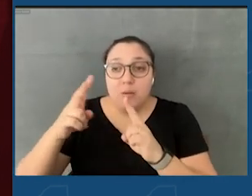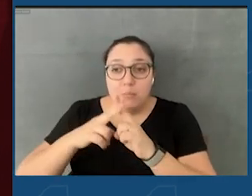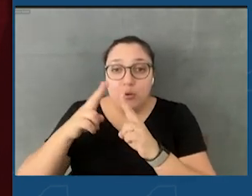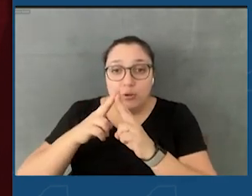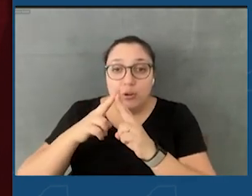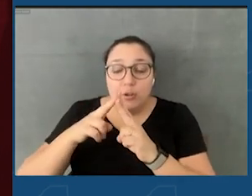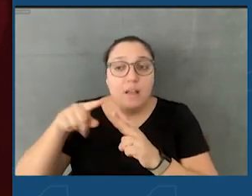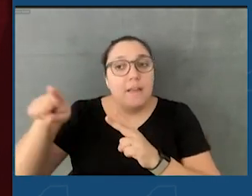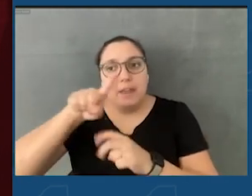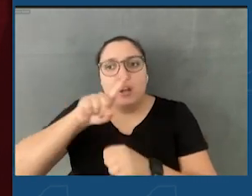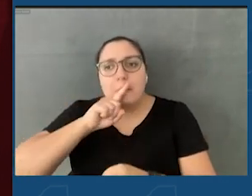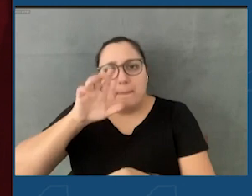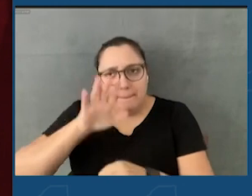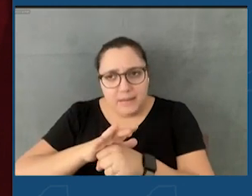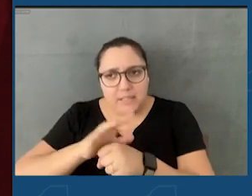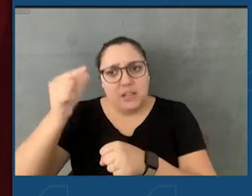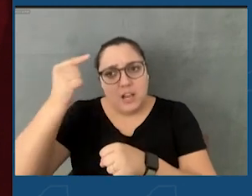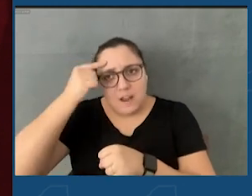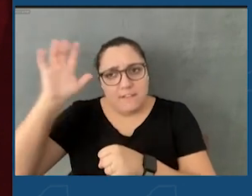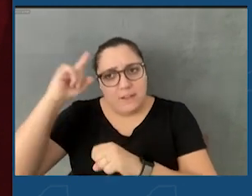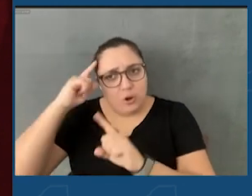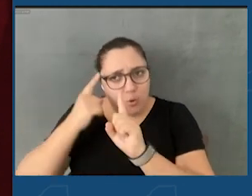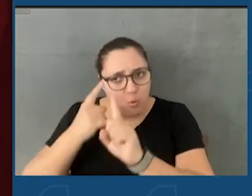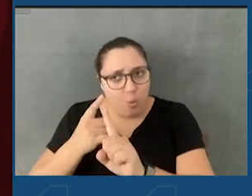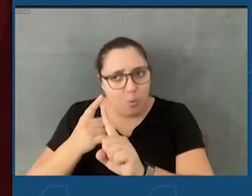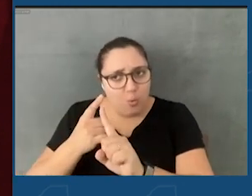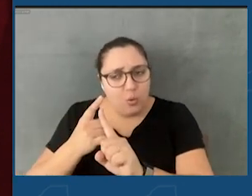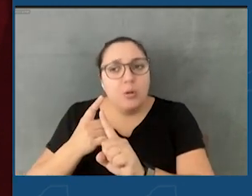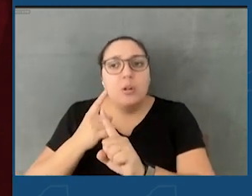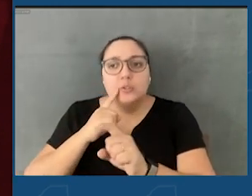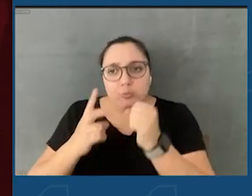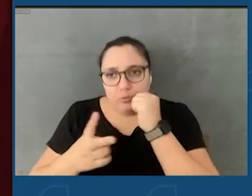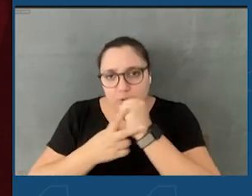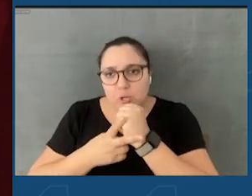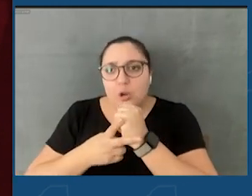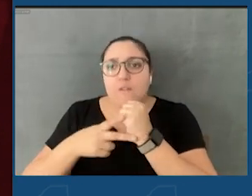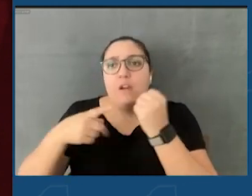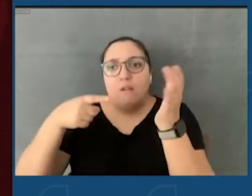saying, this is a problem that we are New Yorkers and we